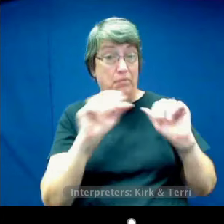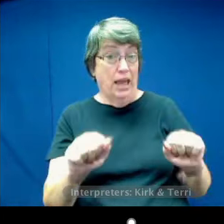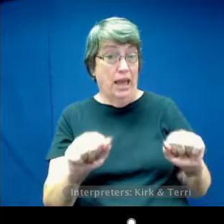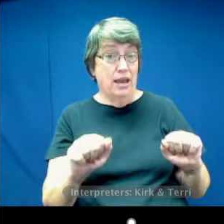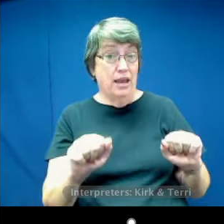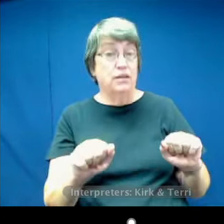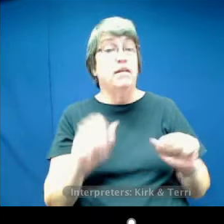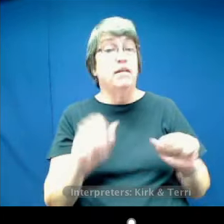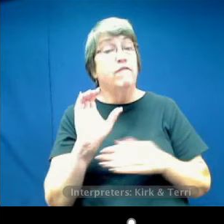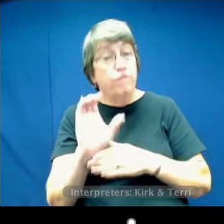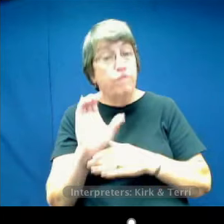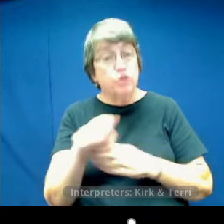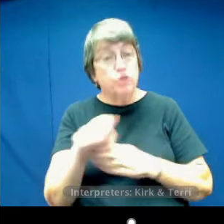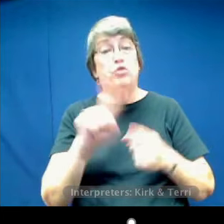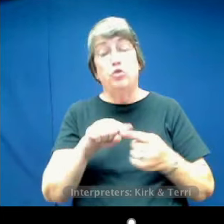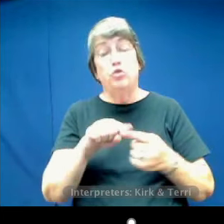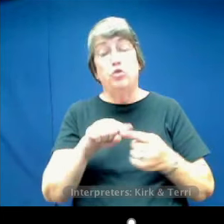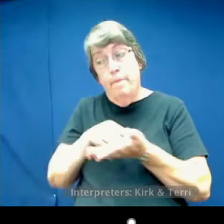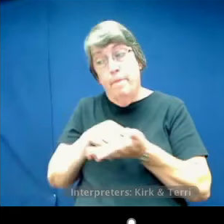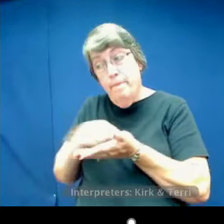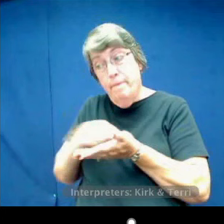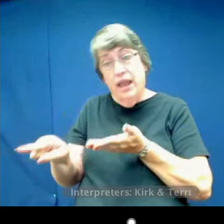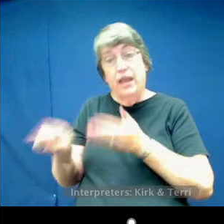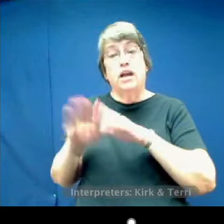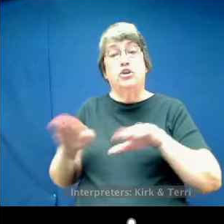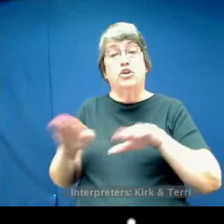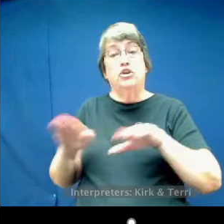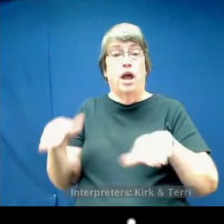support payments from what's been called the deadbeat parent.